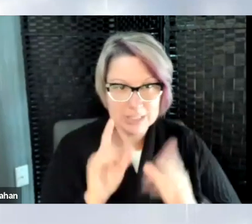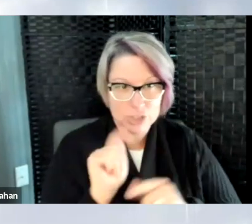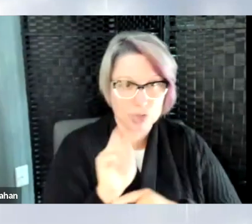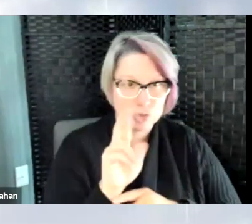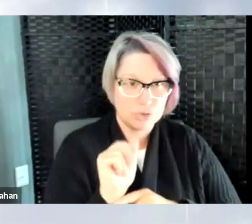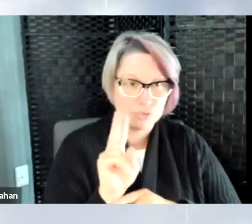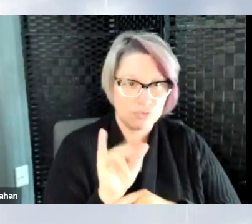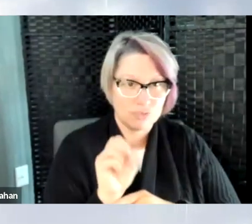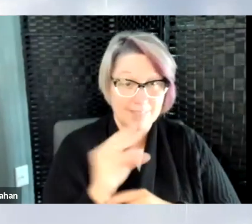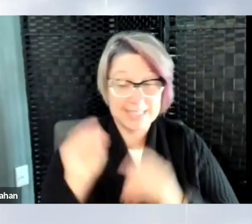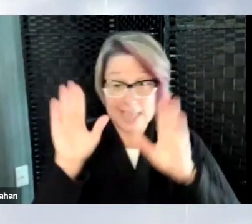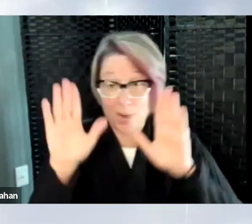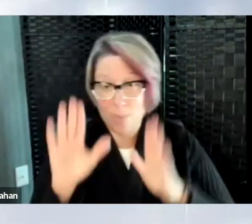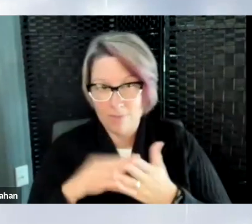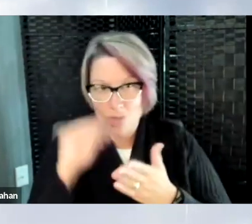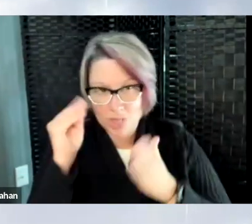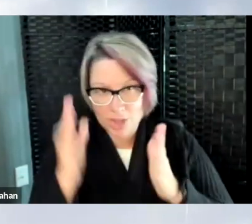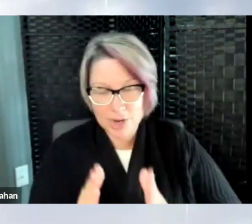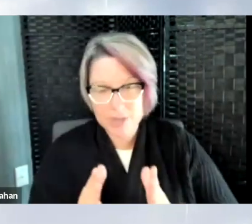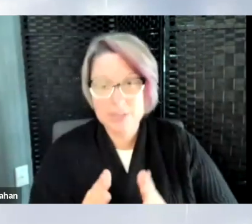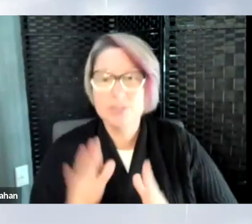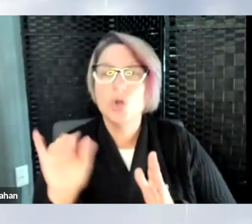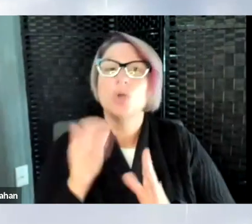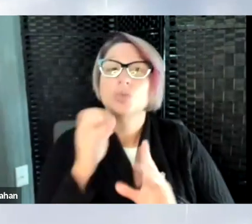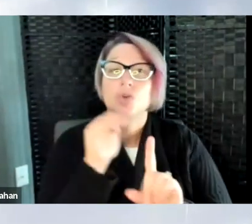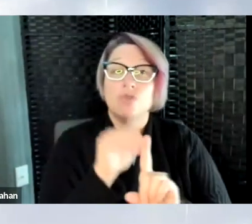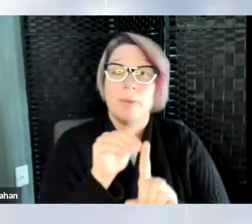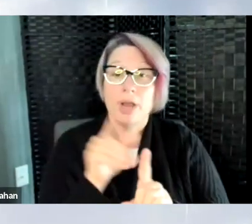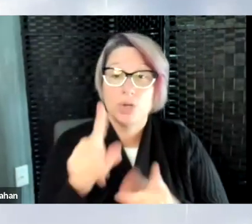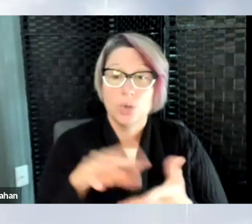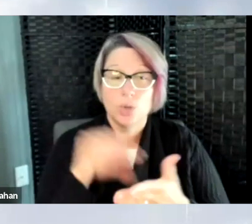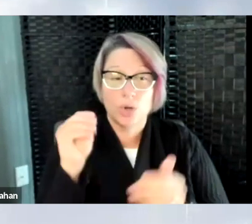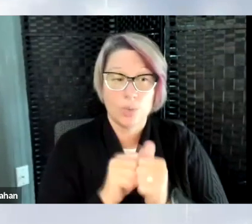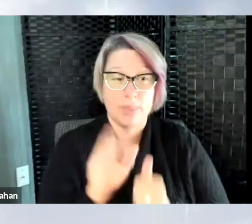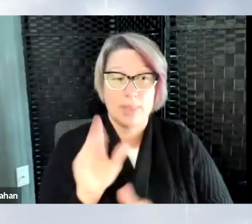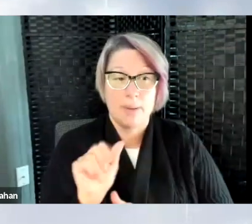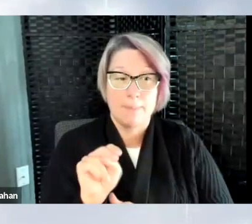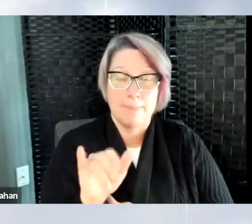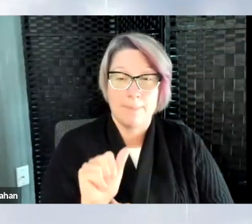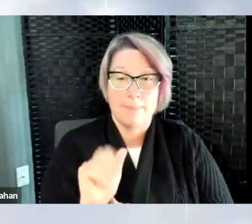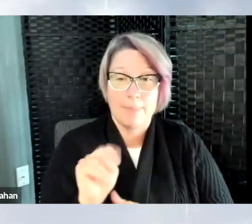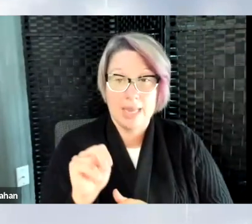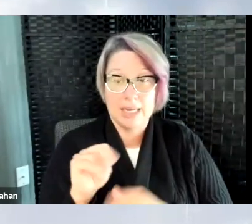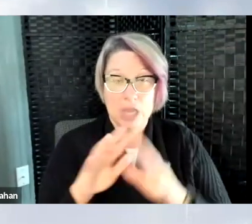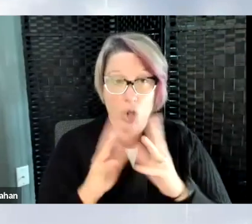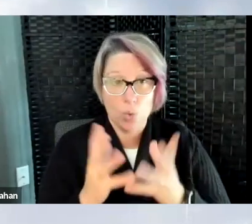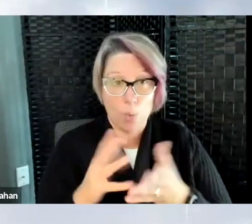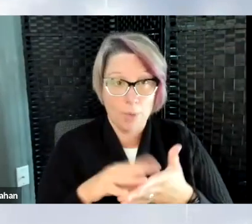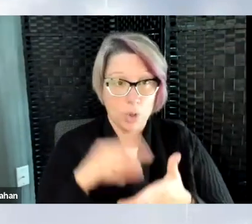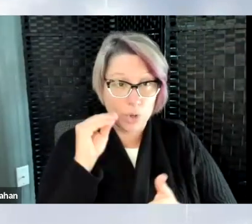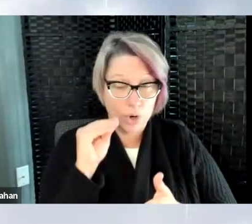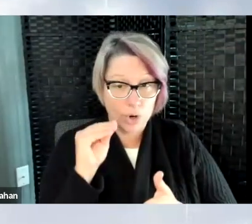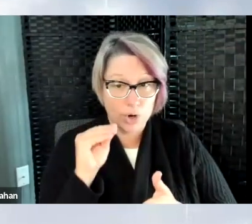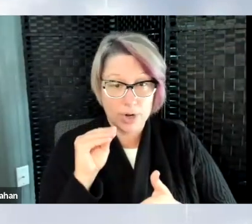wonderful learners. We also want to remind you that your learning with Banyan Global Learning does not need to end here. Instead, you